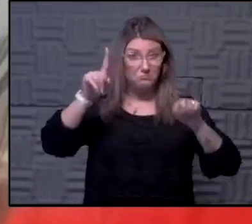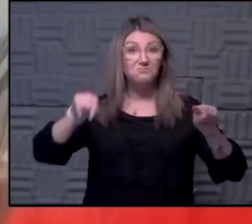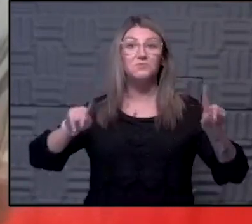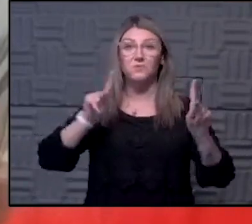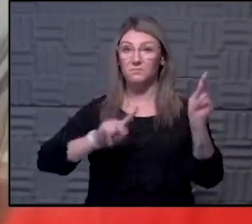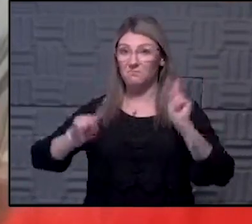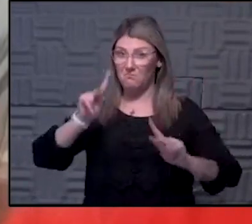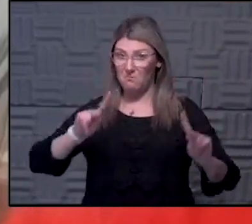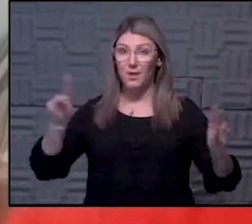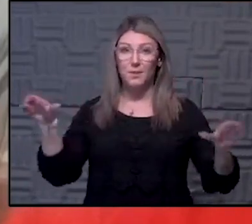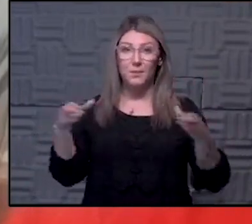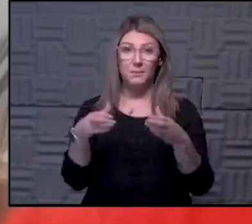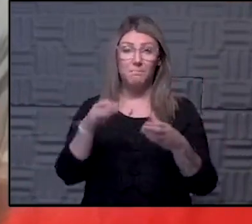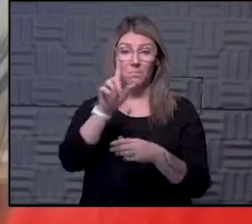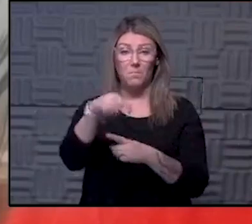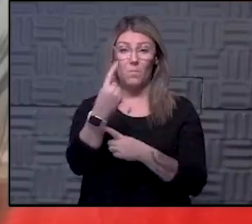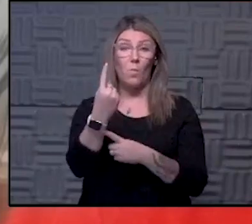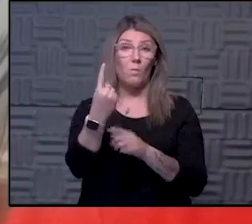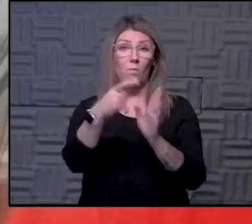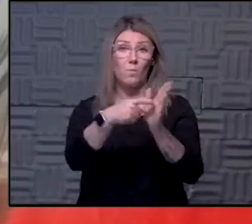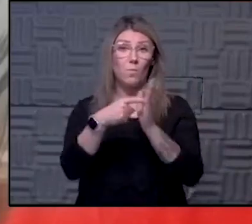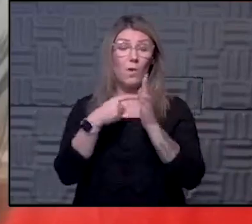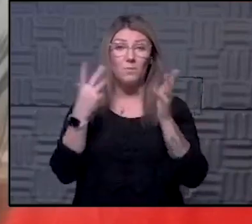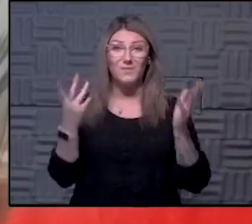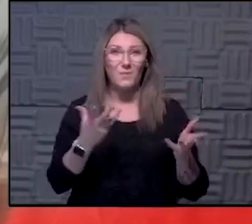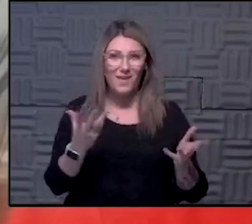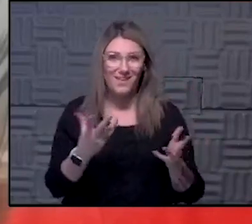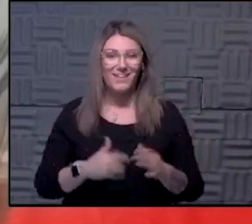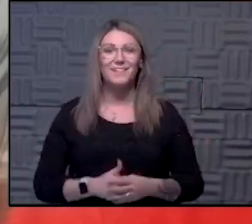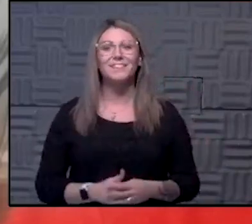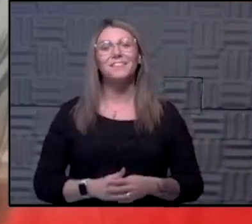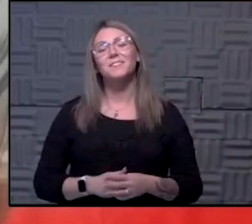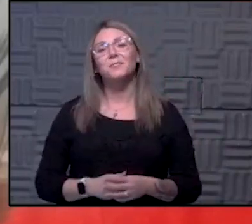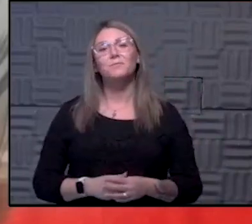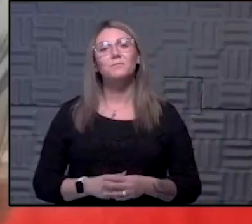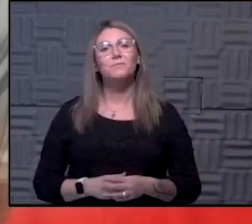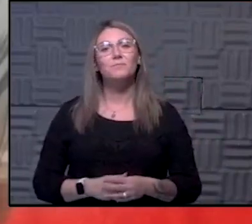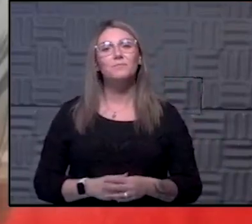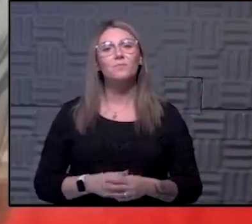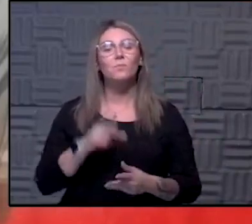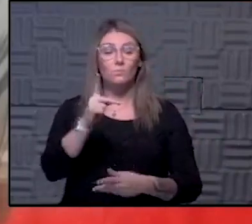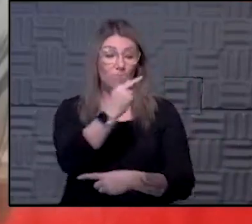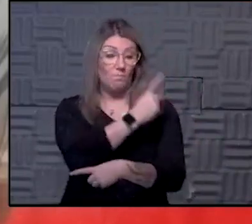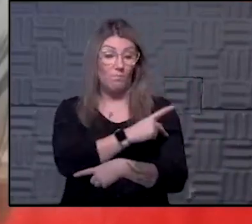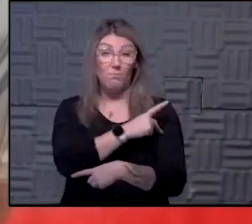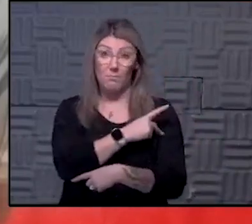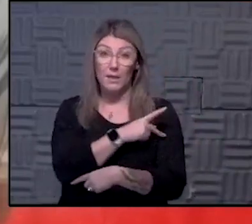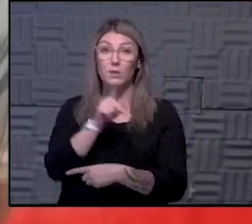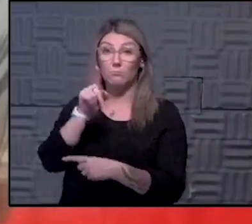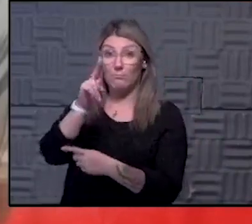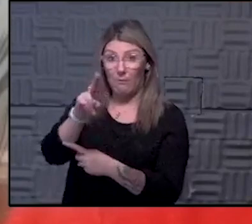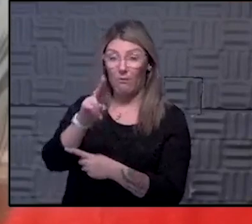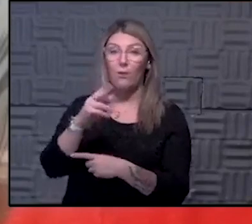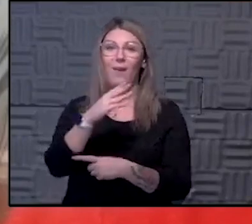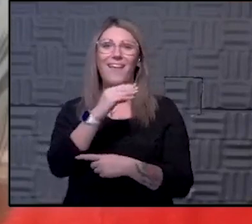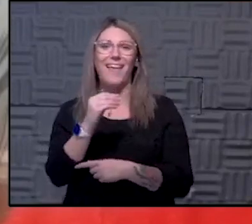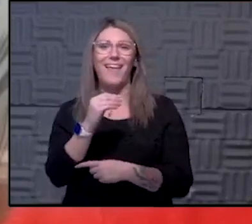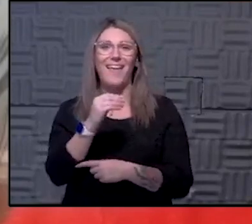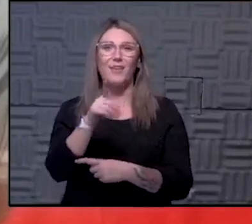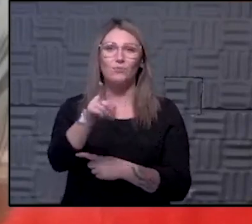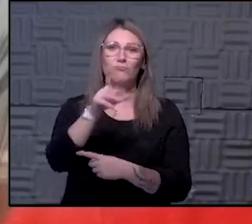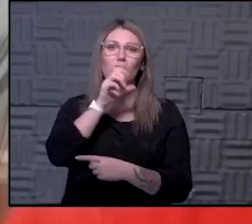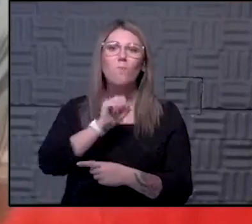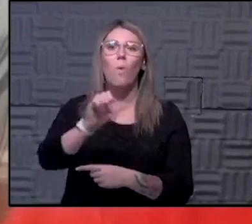population. The only requirement to be on that list is that you are a patient of the health system and that you are 65 or